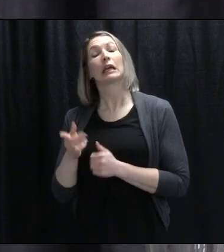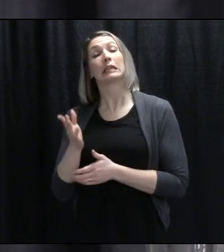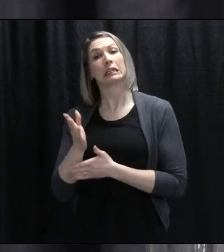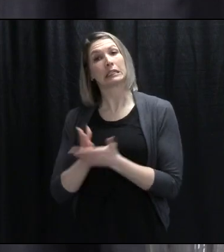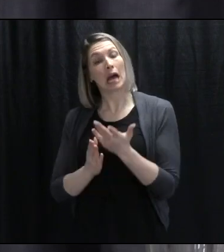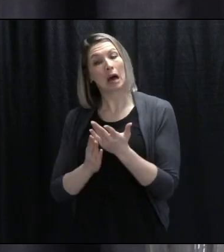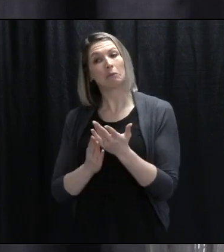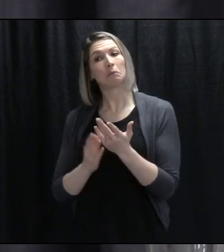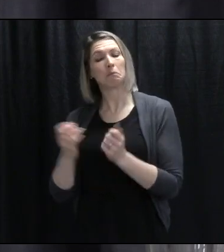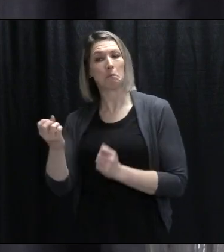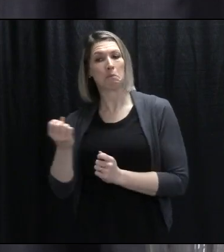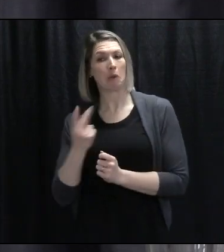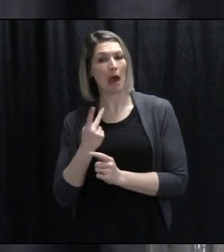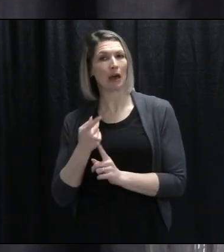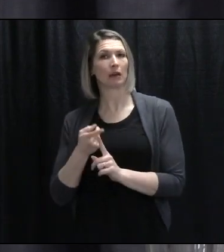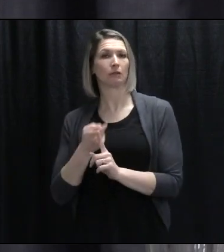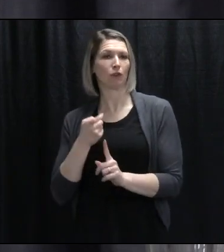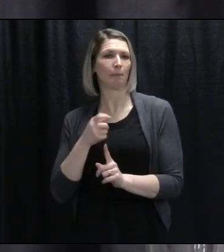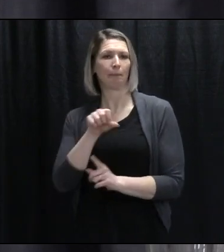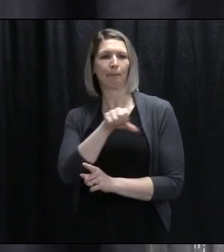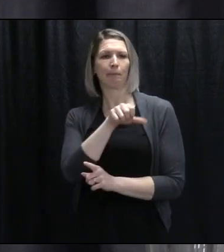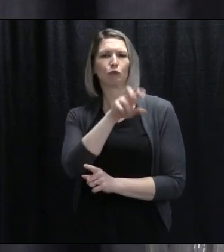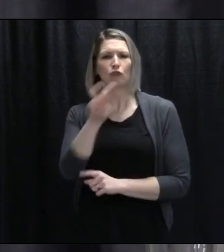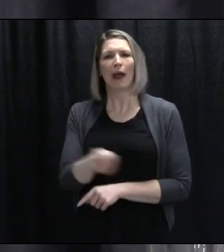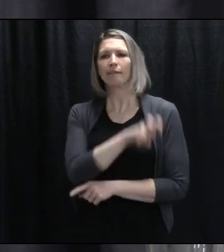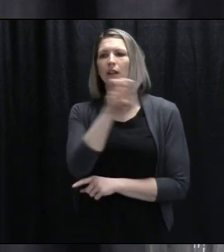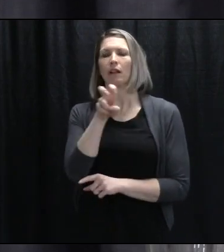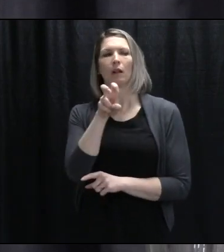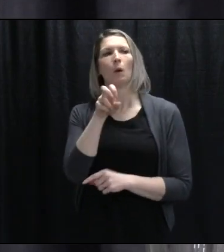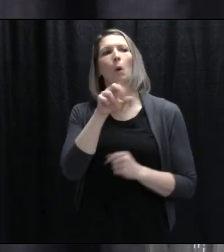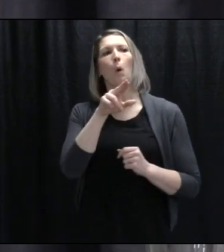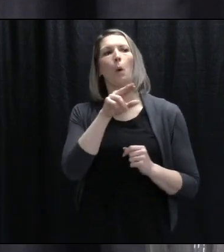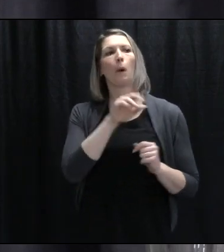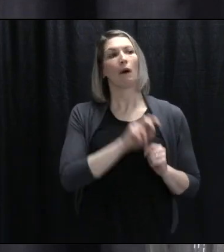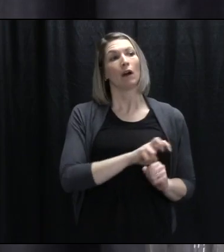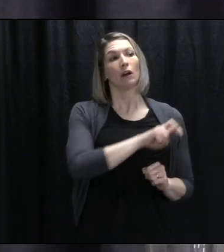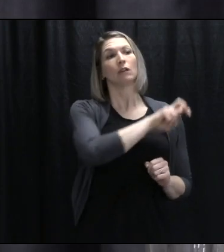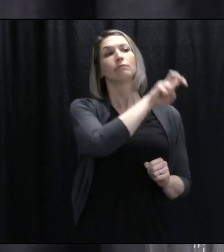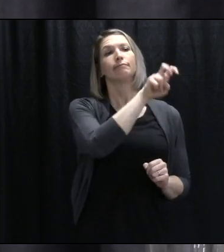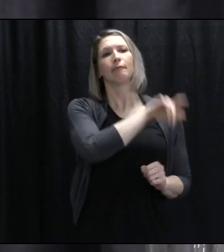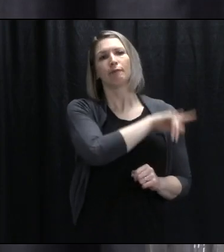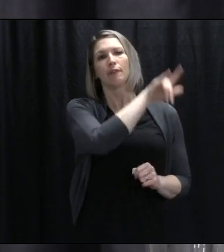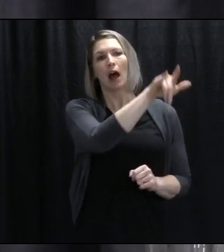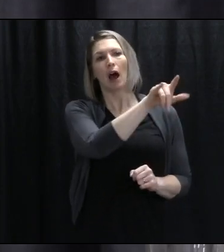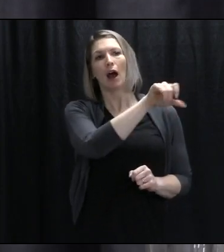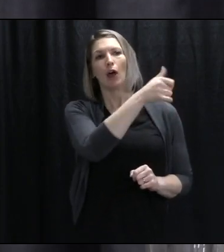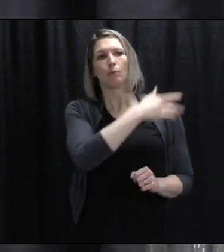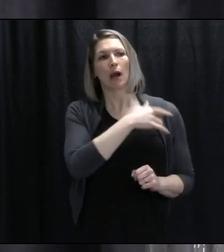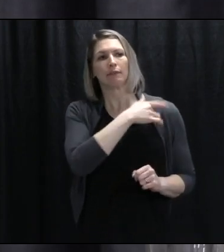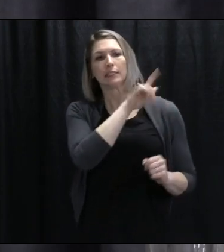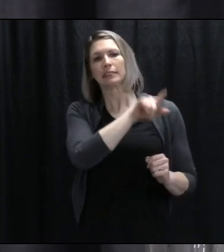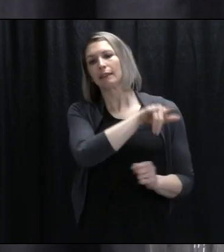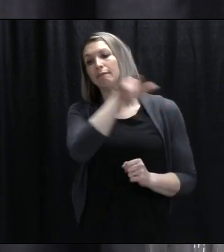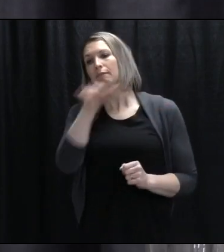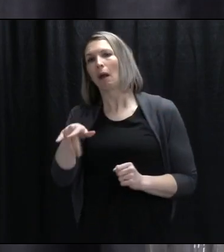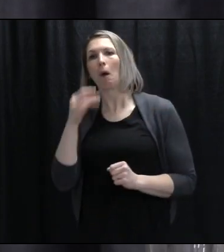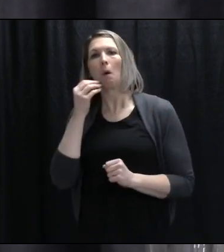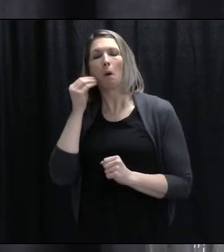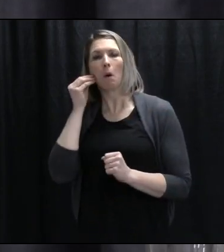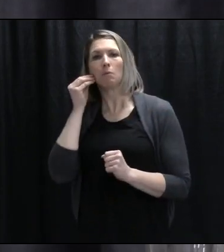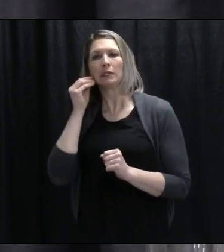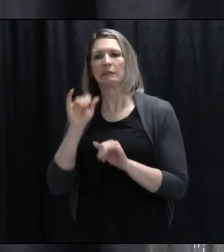out of the province and were met at airports and told to self-isolate, we don't have that number to hand.